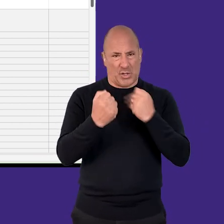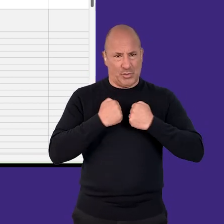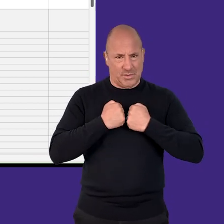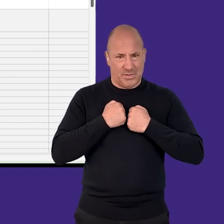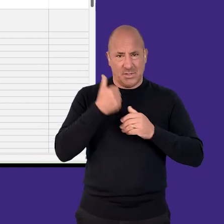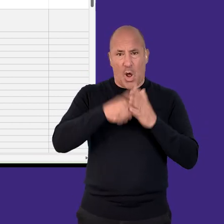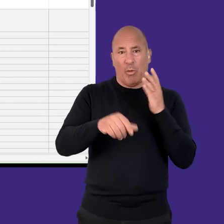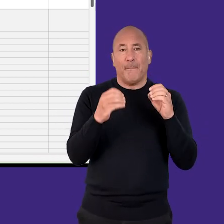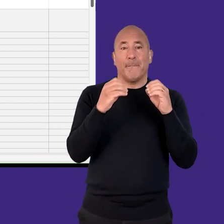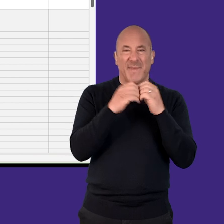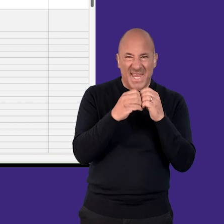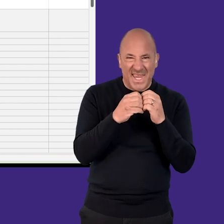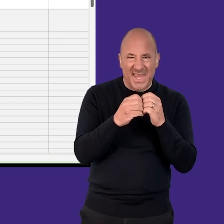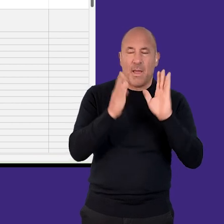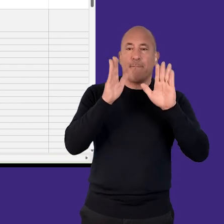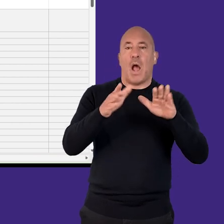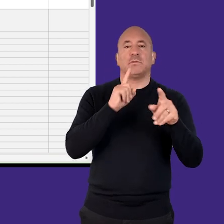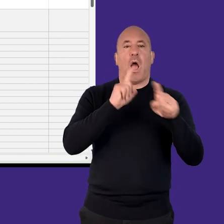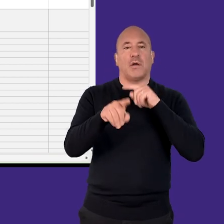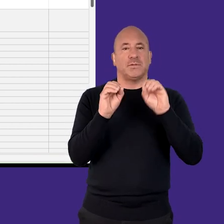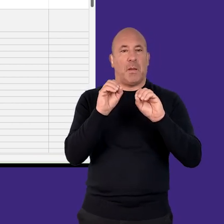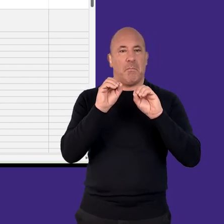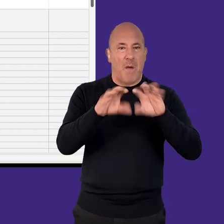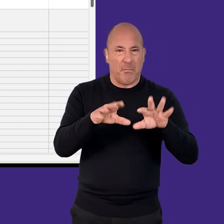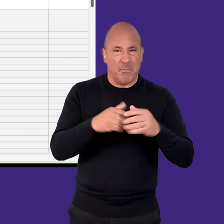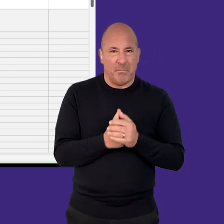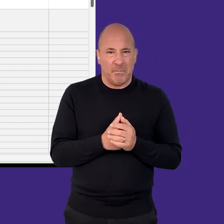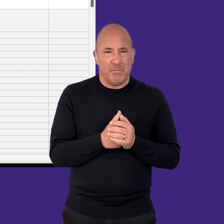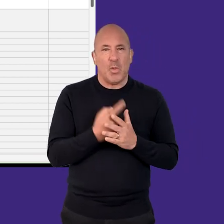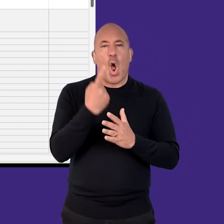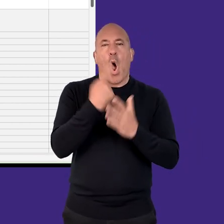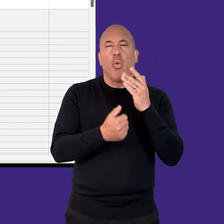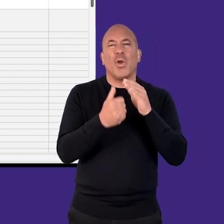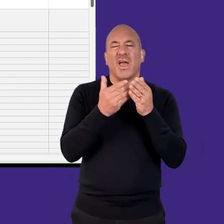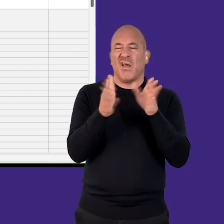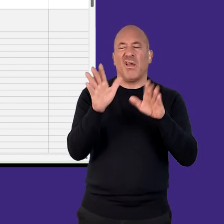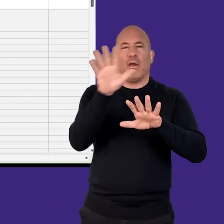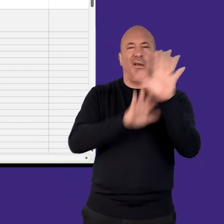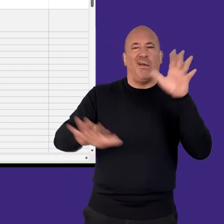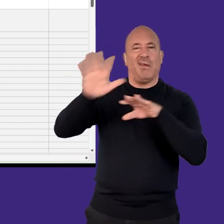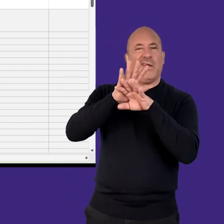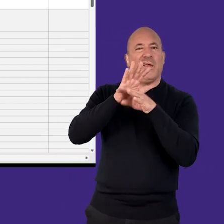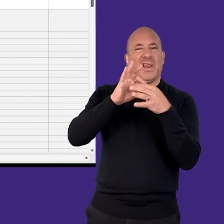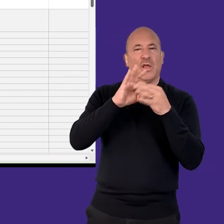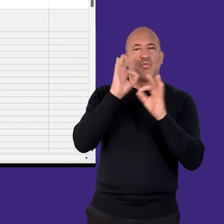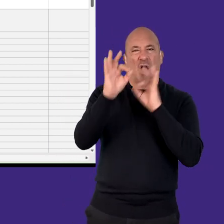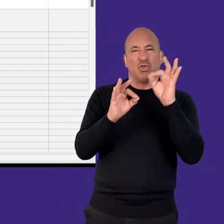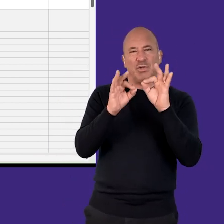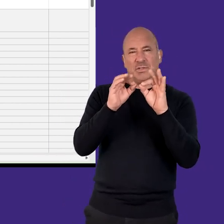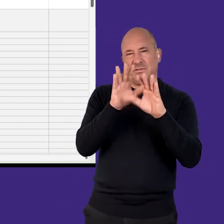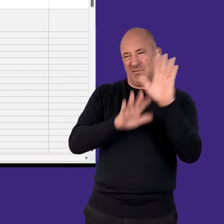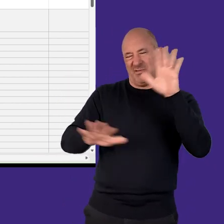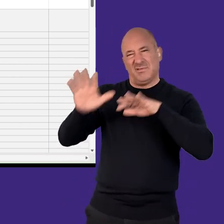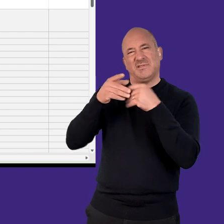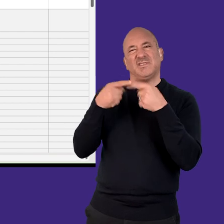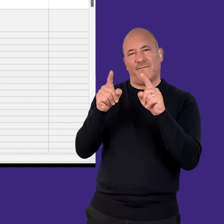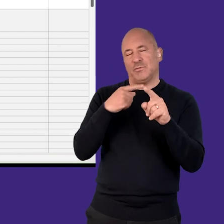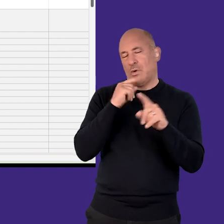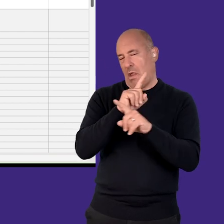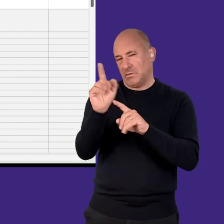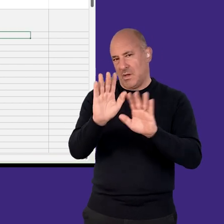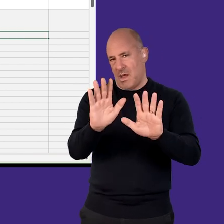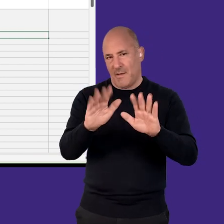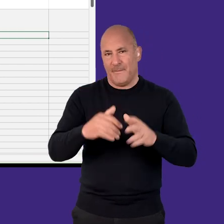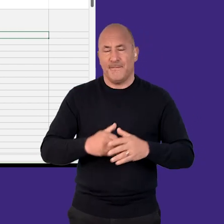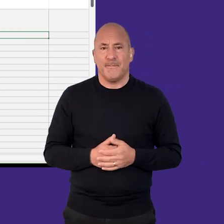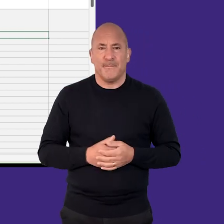questions, those that start with AB, you must provide a response, except for demographic-related questions, which we'll come to